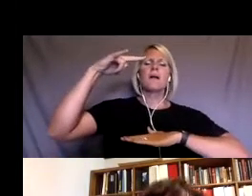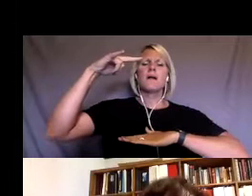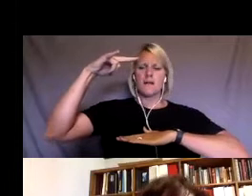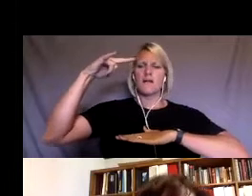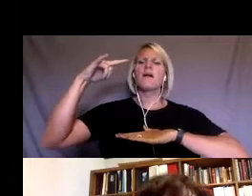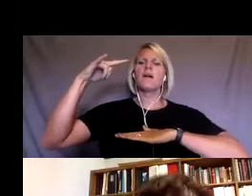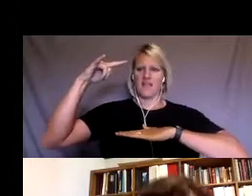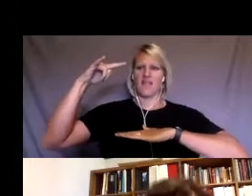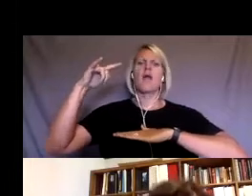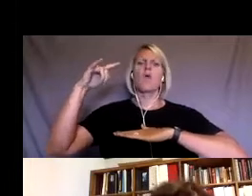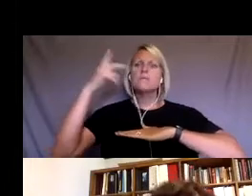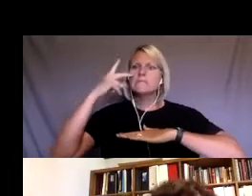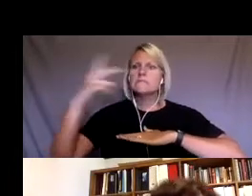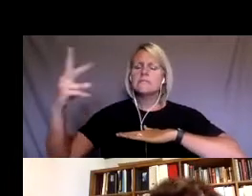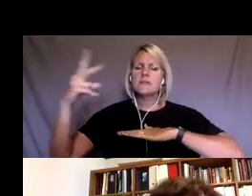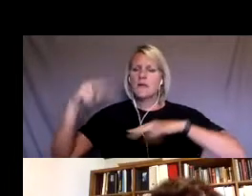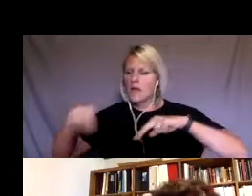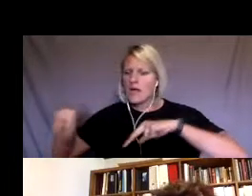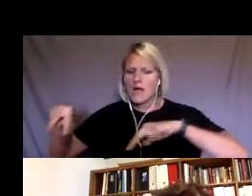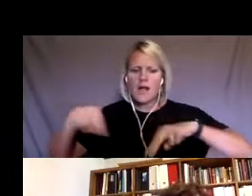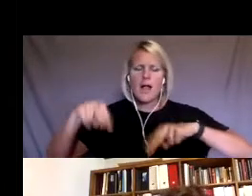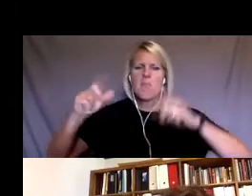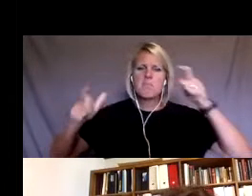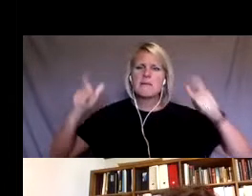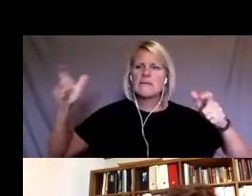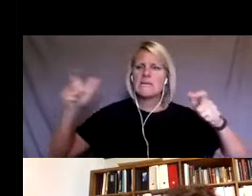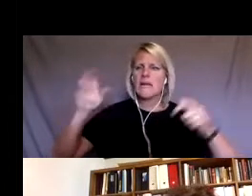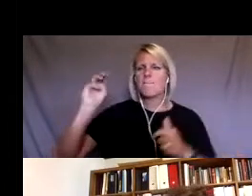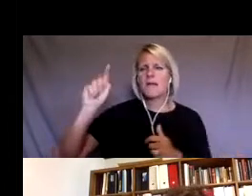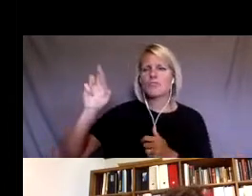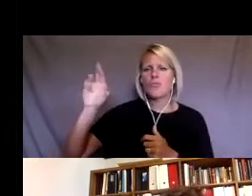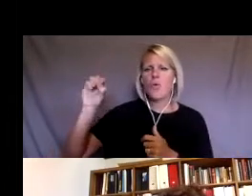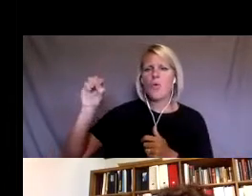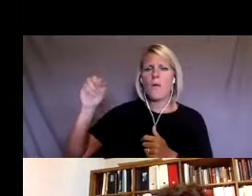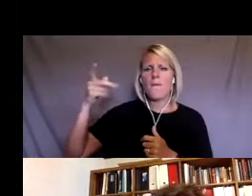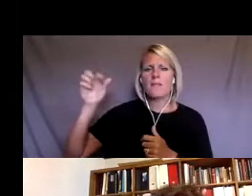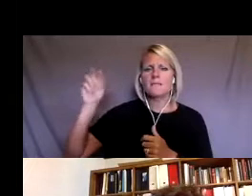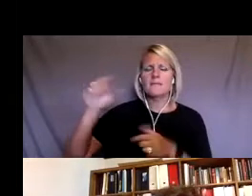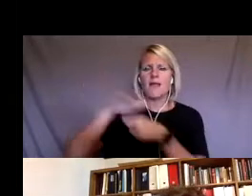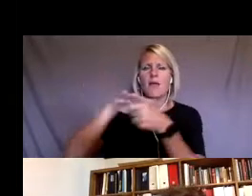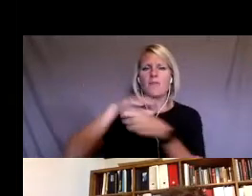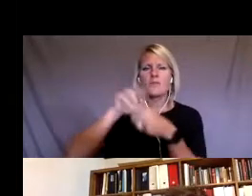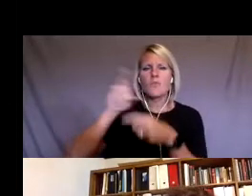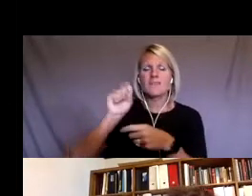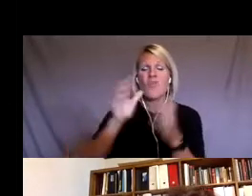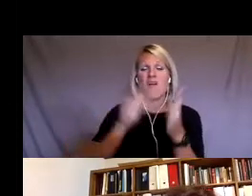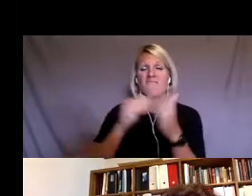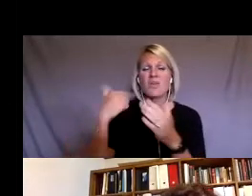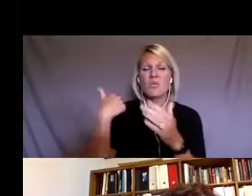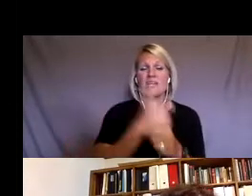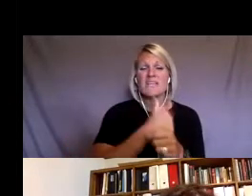a metropolitan area in the United States, quite often we are flying over a large